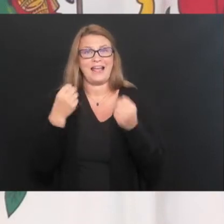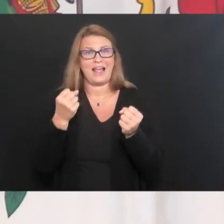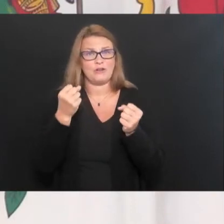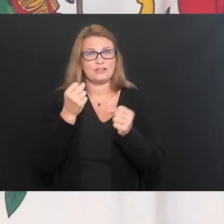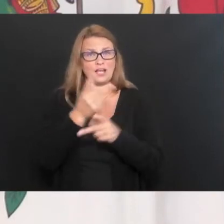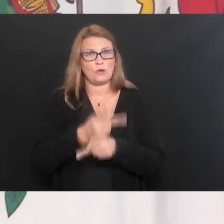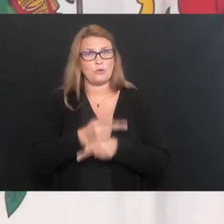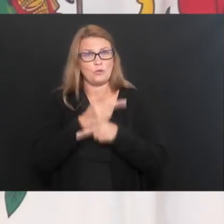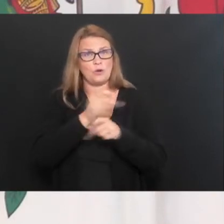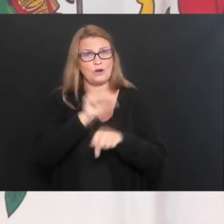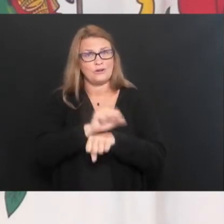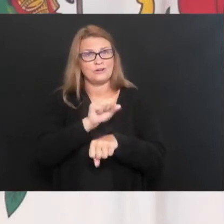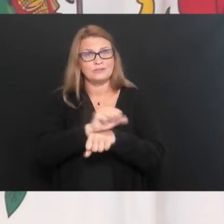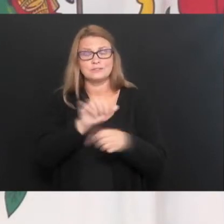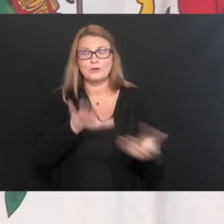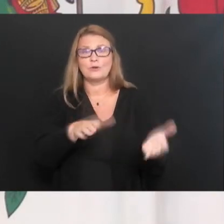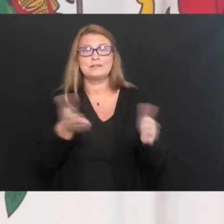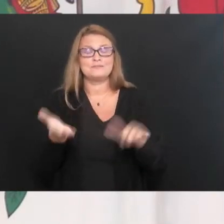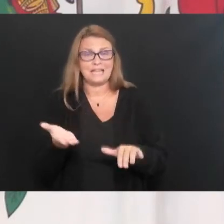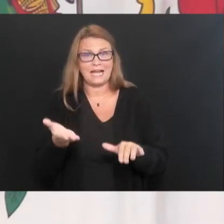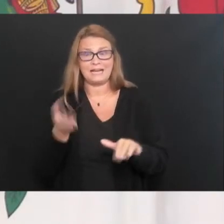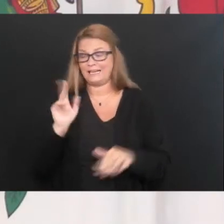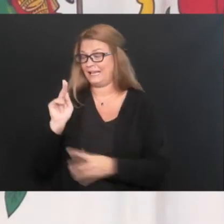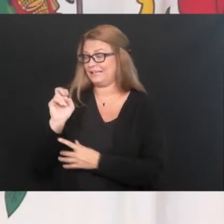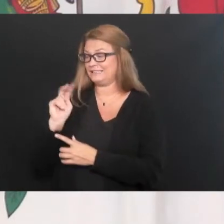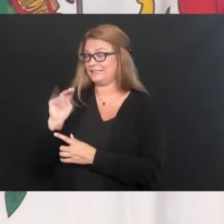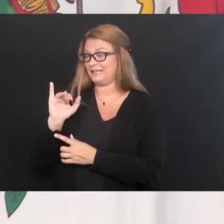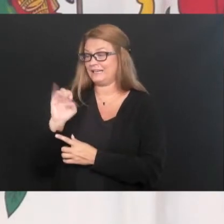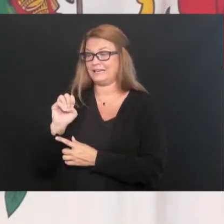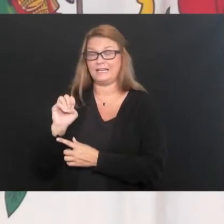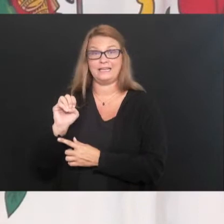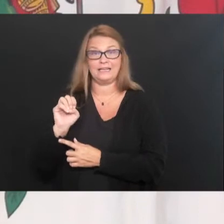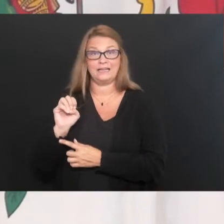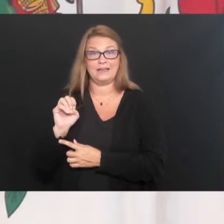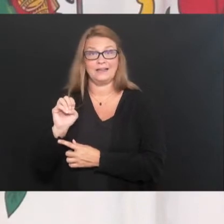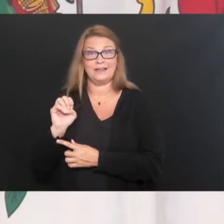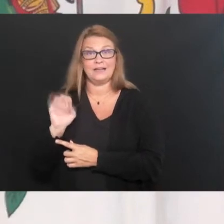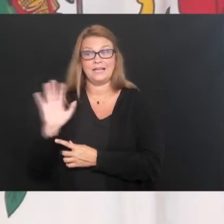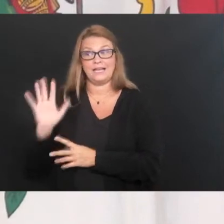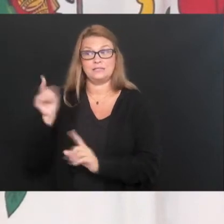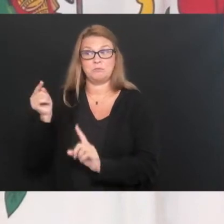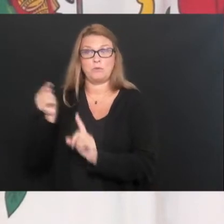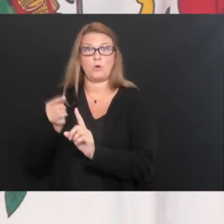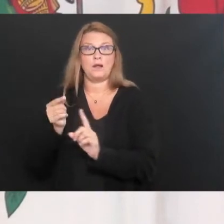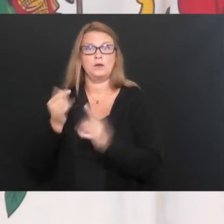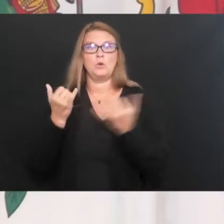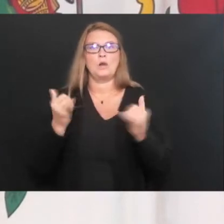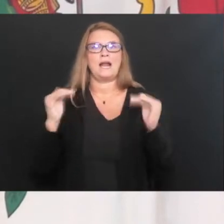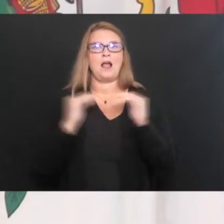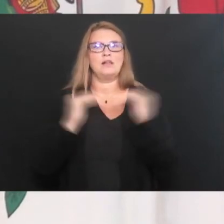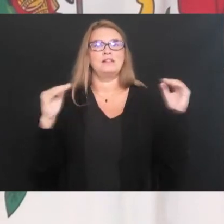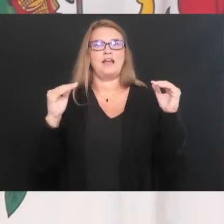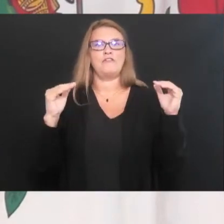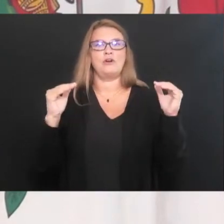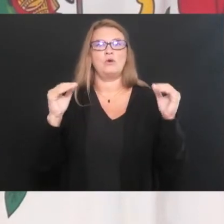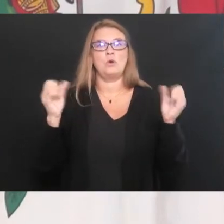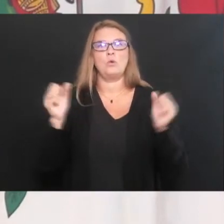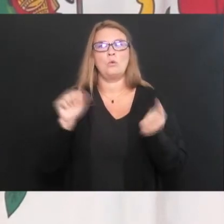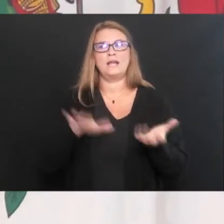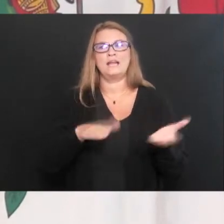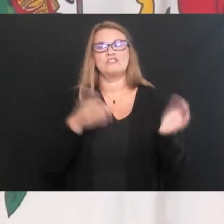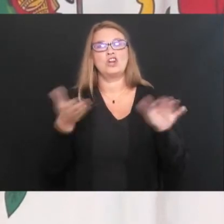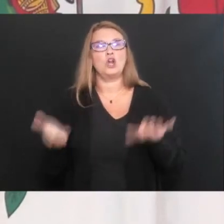died. And as Kenny pointed out, we are now at the level that we have lost as many